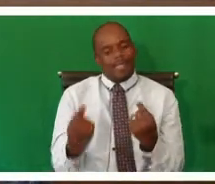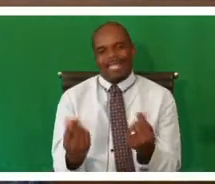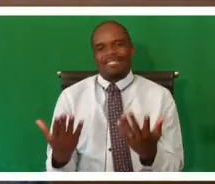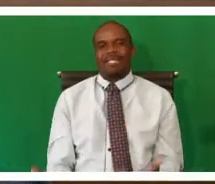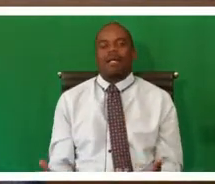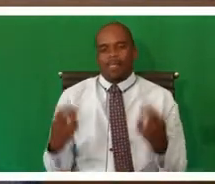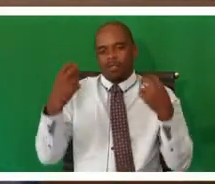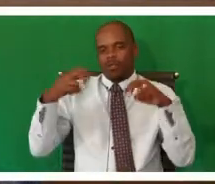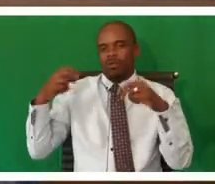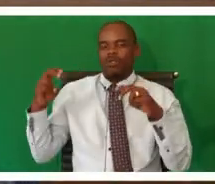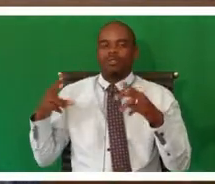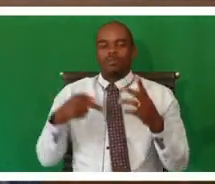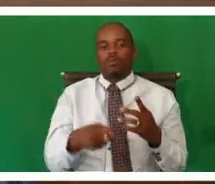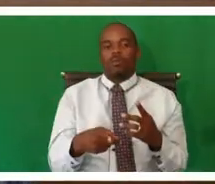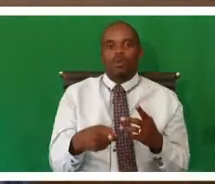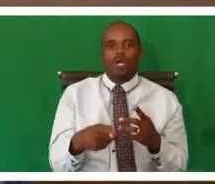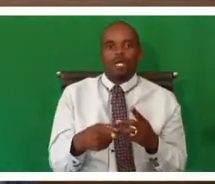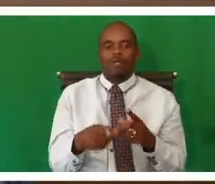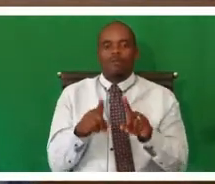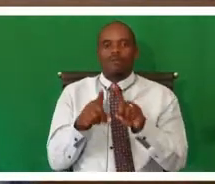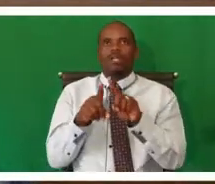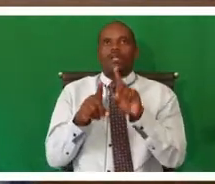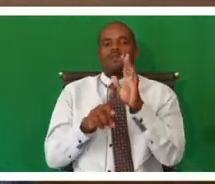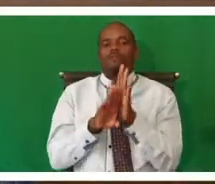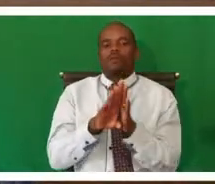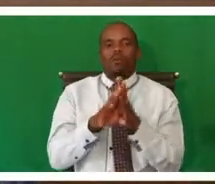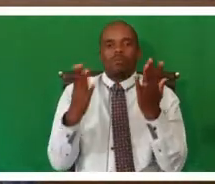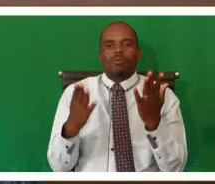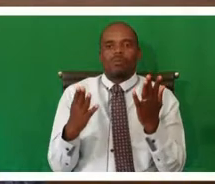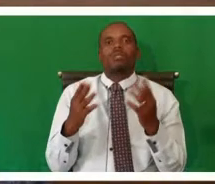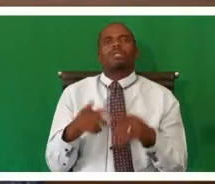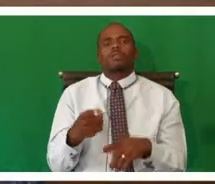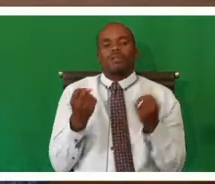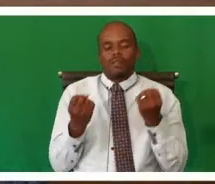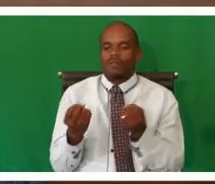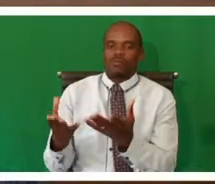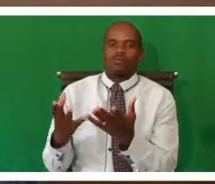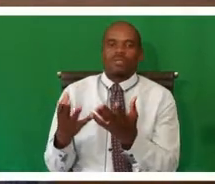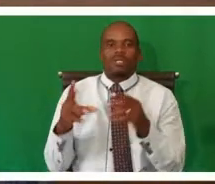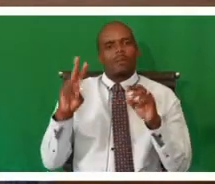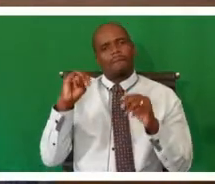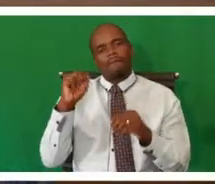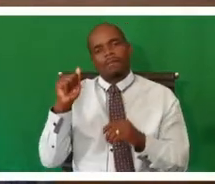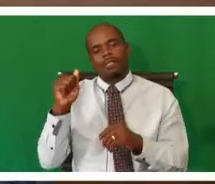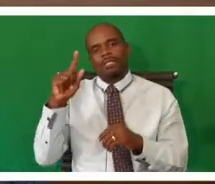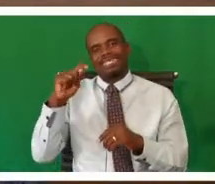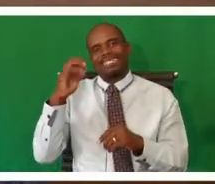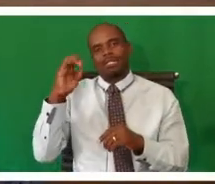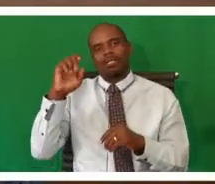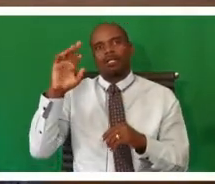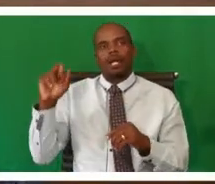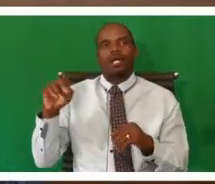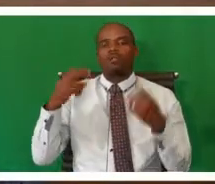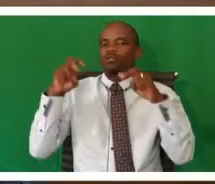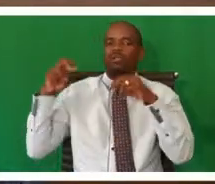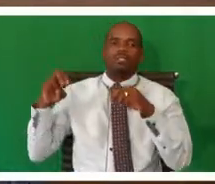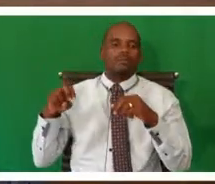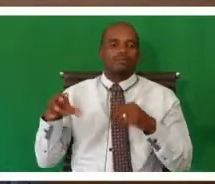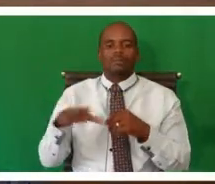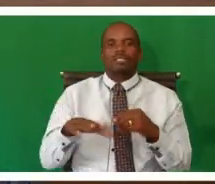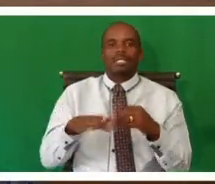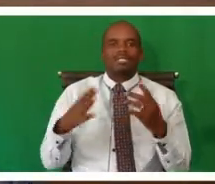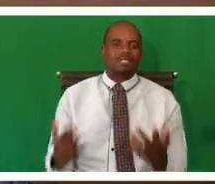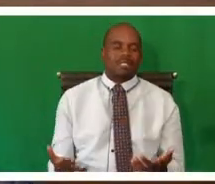development opportunities will be given material dimensions in the tourism sector master plan currently